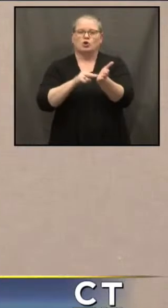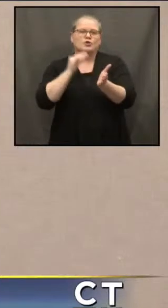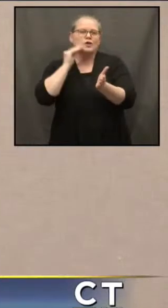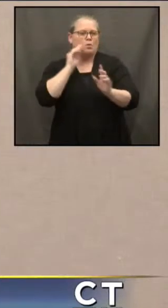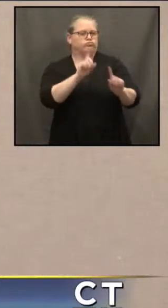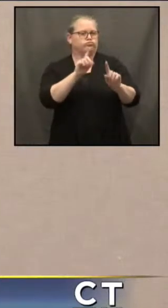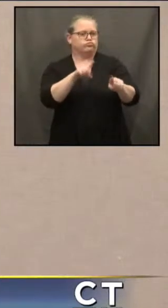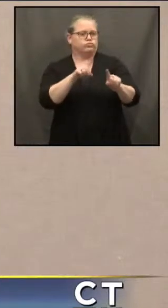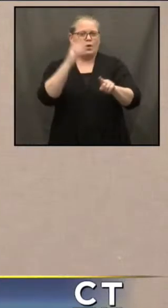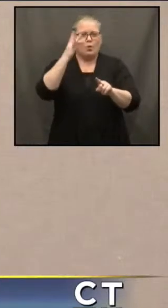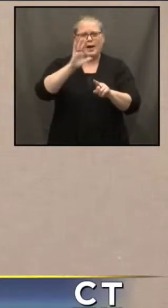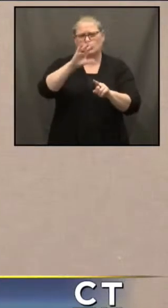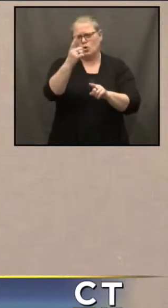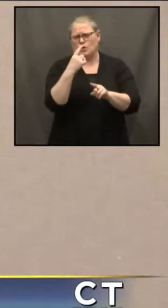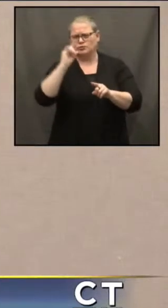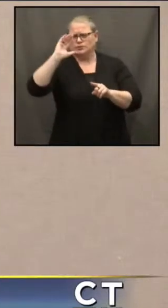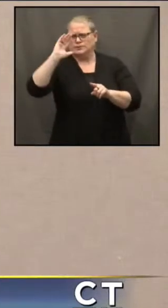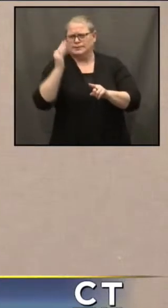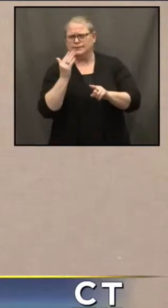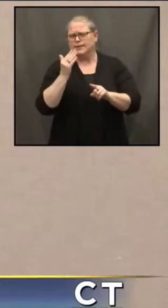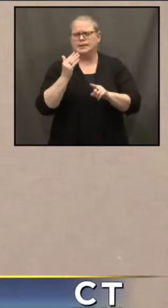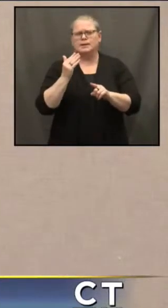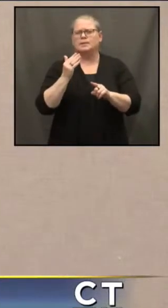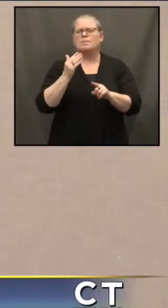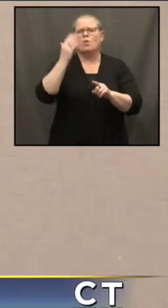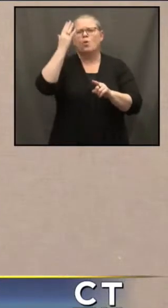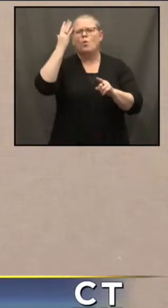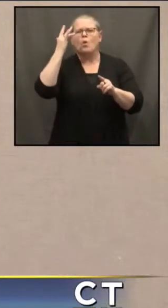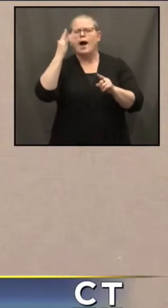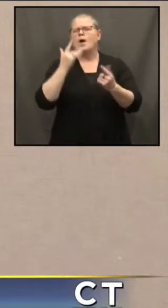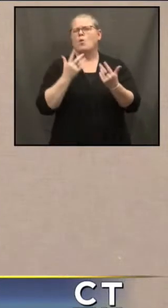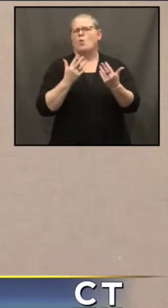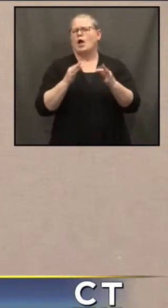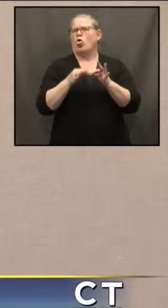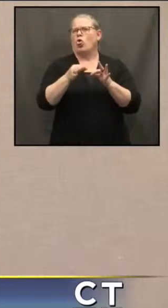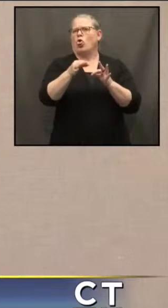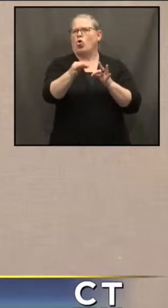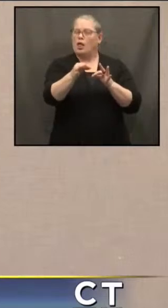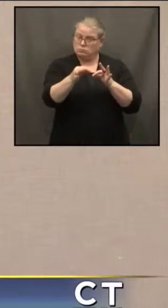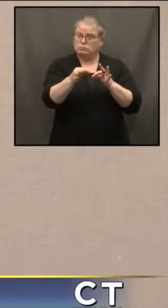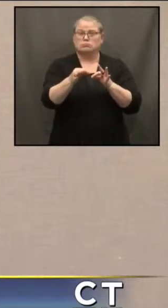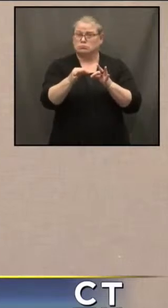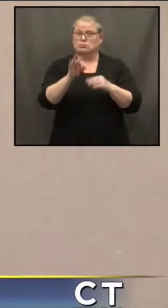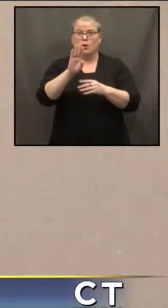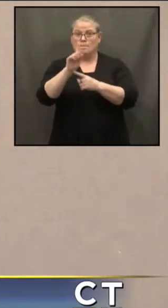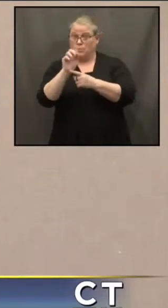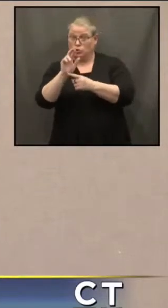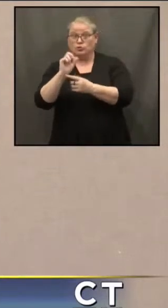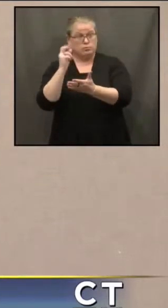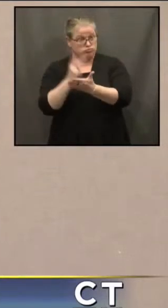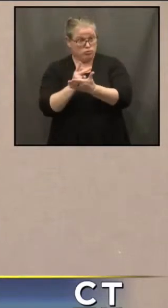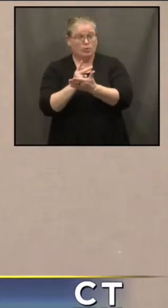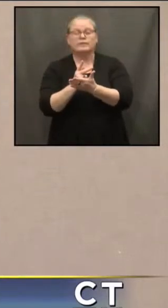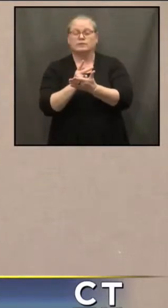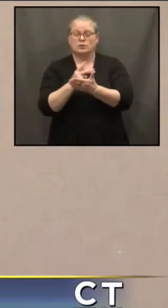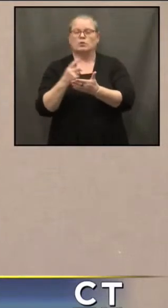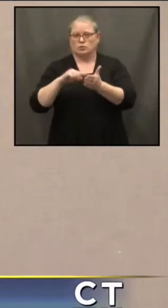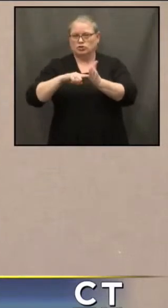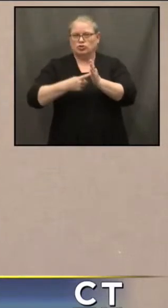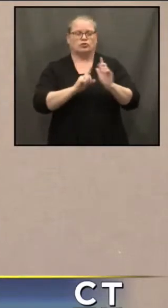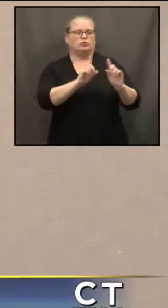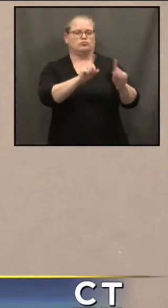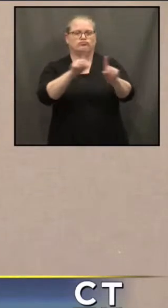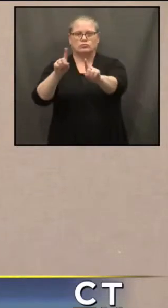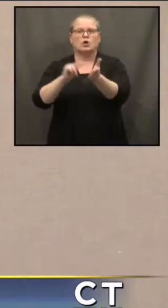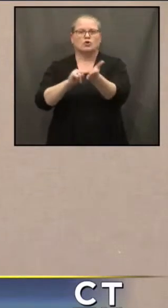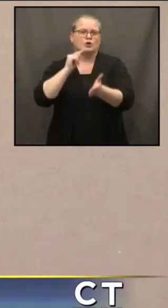little bit that, why didn't we start sooner? We started as soon as boosters were approved. Many homes got these clinics done within the first week that boosters were approved. What we're talking